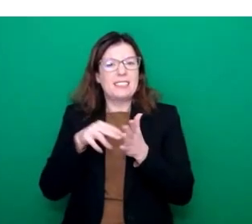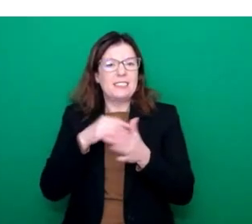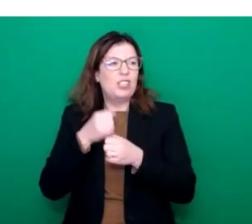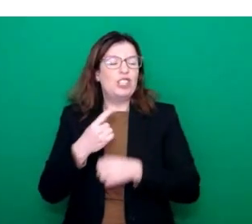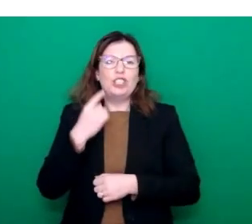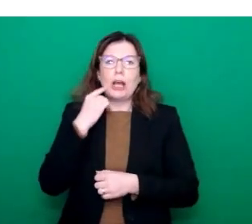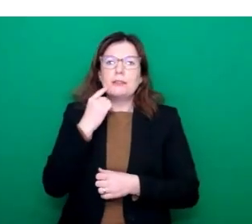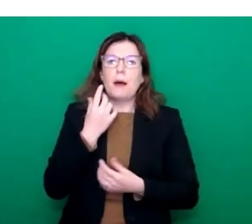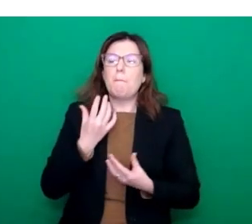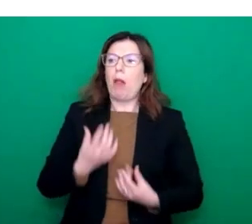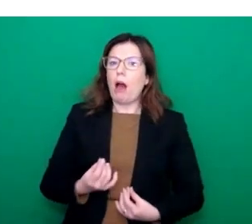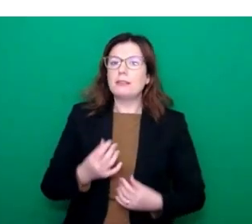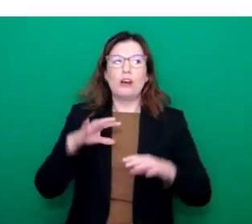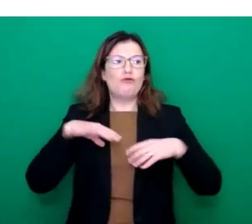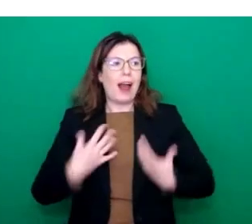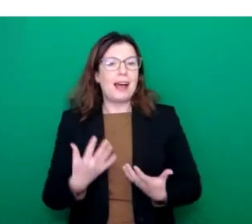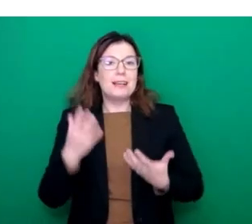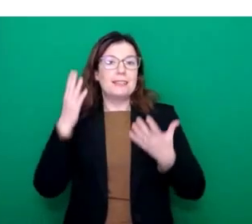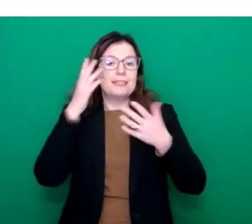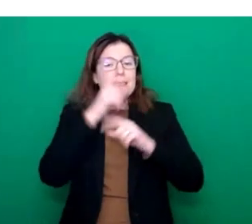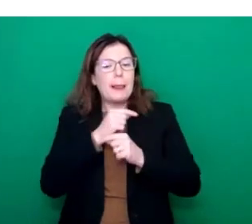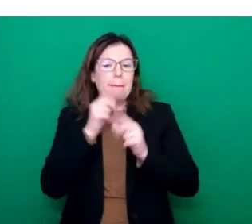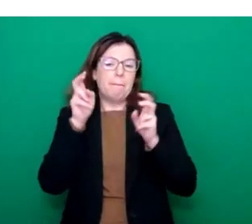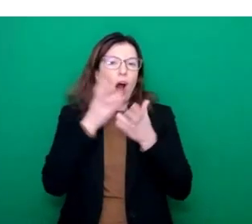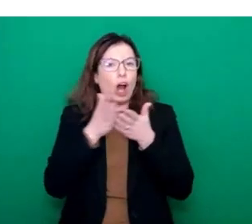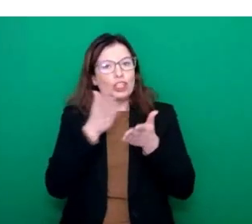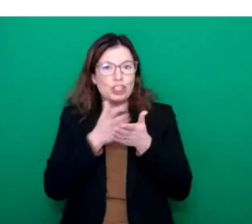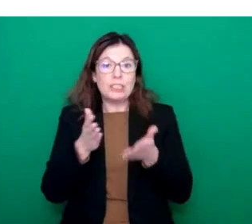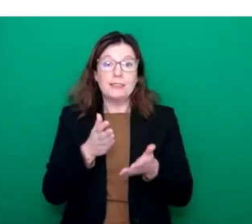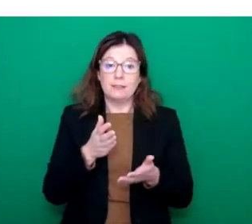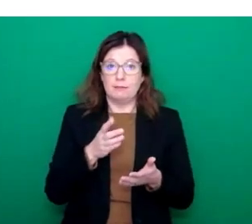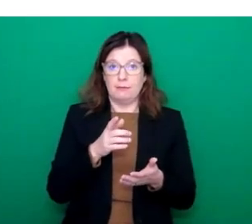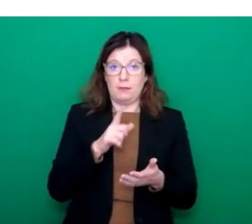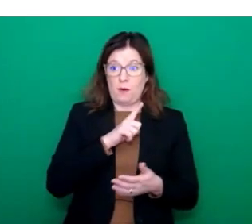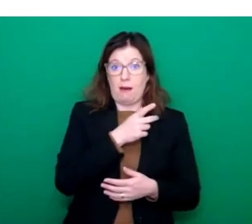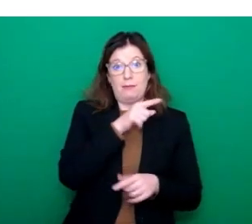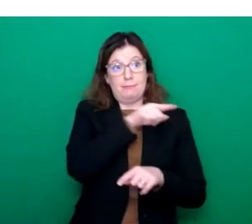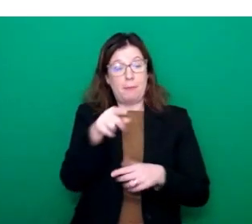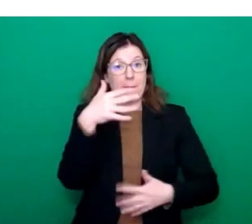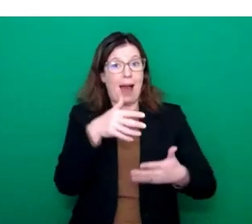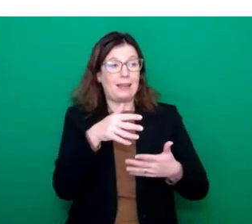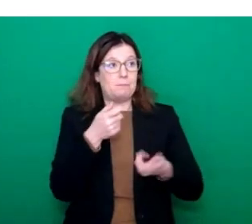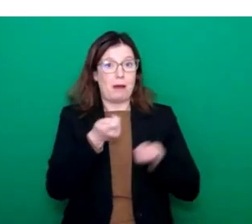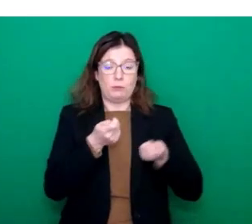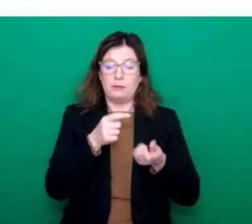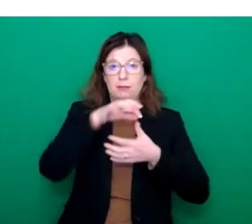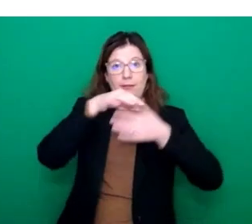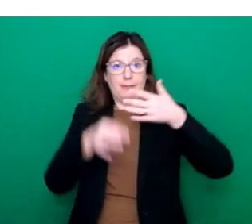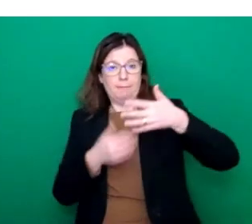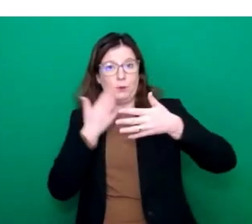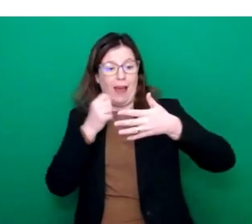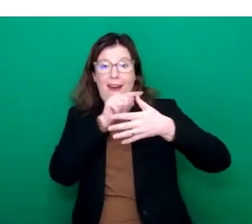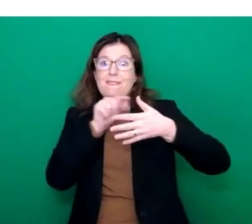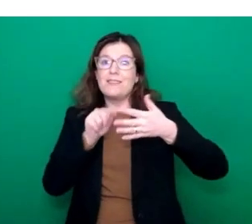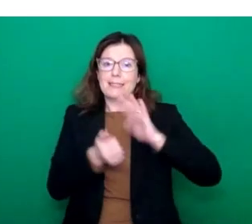movements, relaxation, sleep hygiene, some of the kind of core skills for pain management, and pop them on our Trust YouTube channel. And we're really pleased